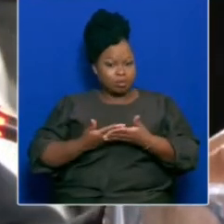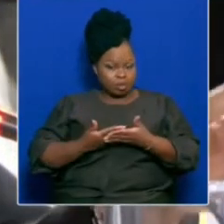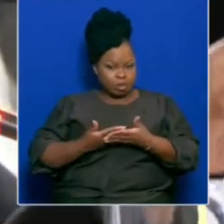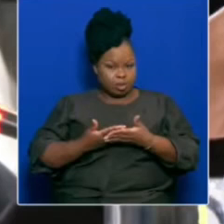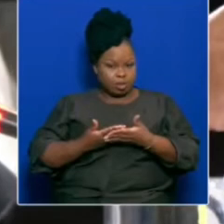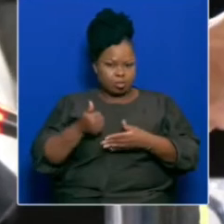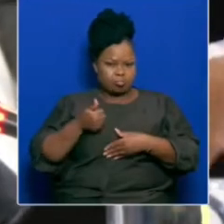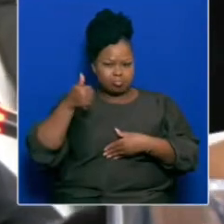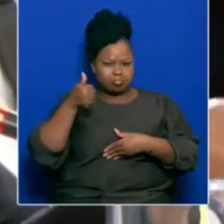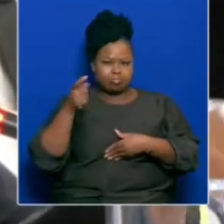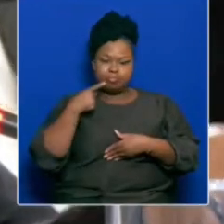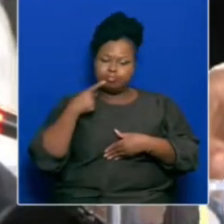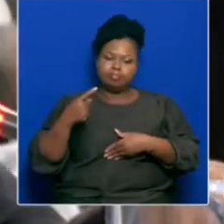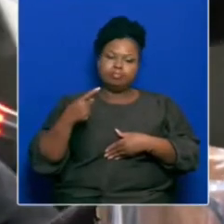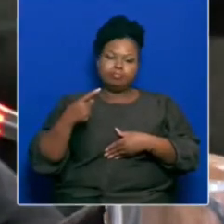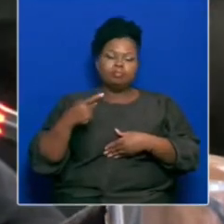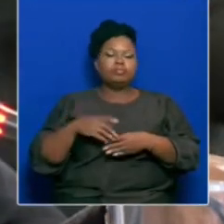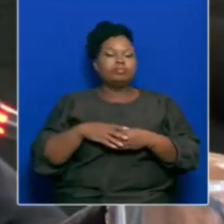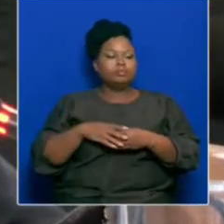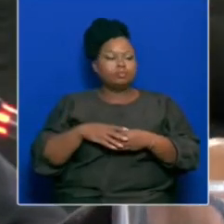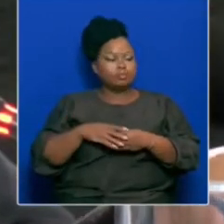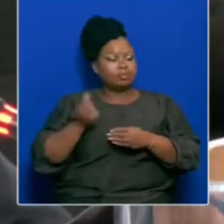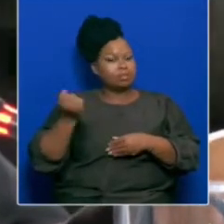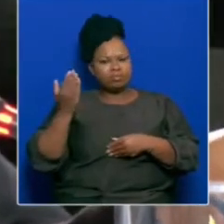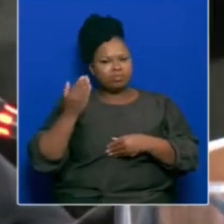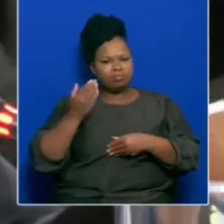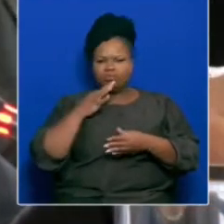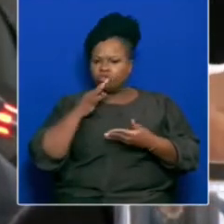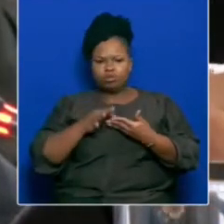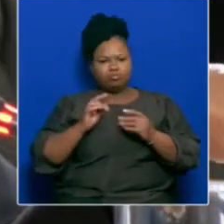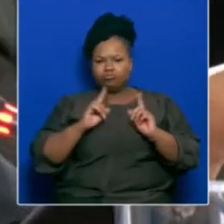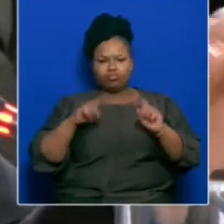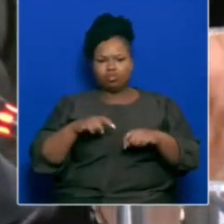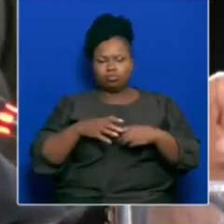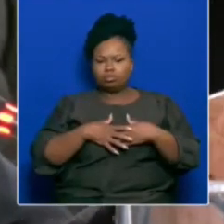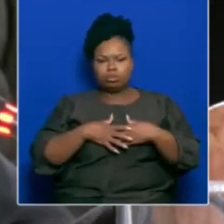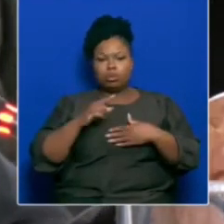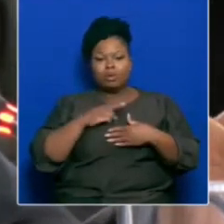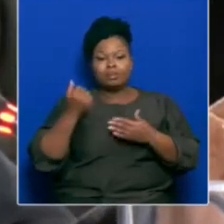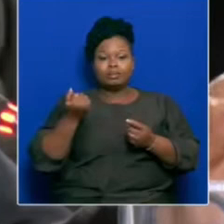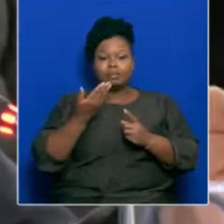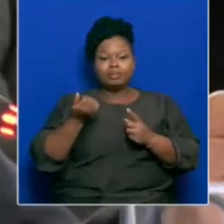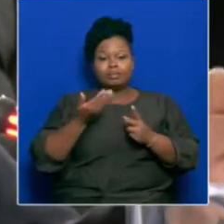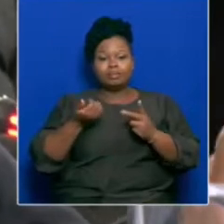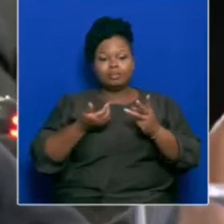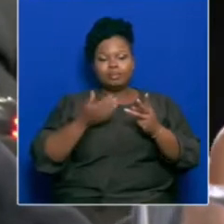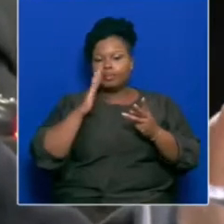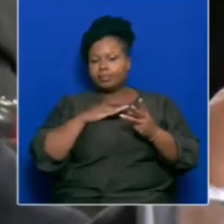said, this bidder should not have been recommended because they did not submit 3 years